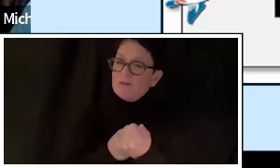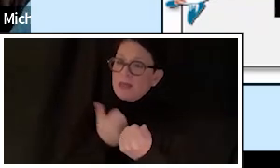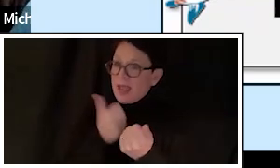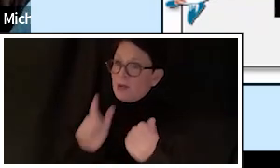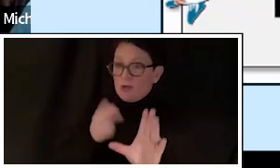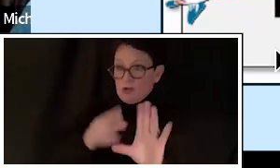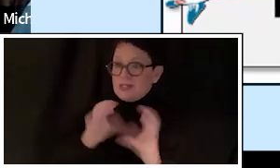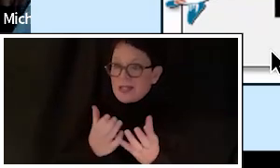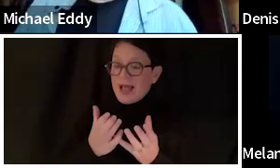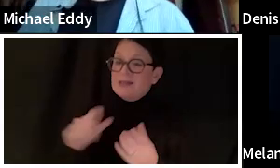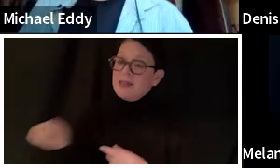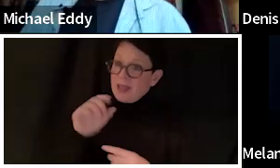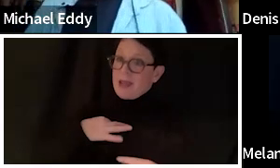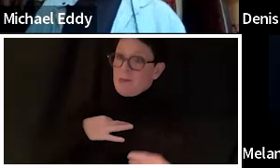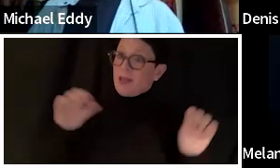to apply.